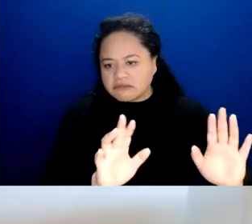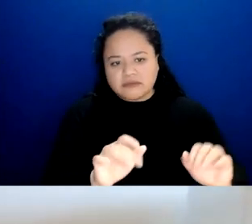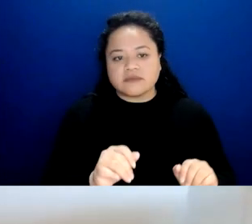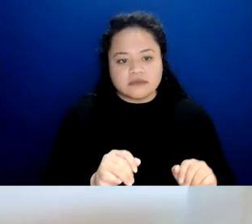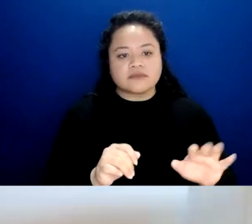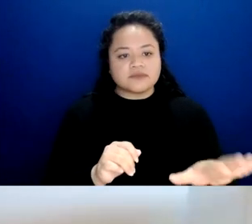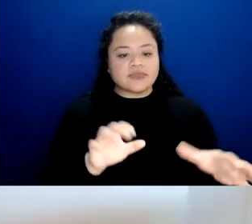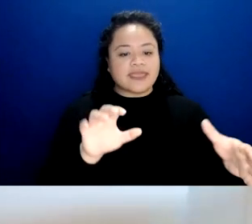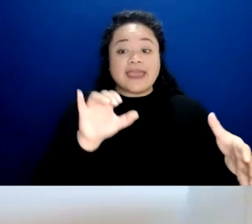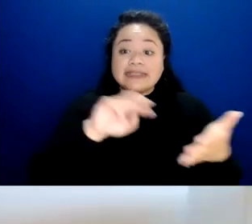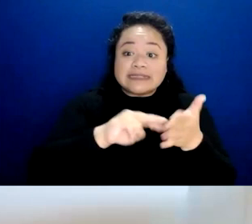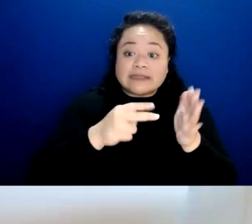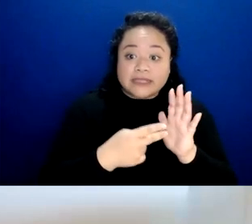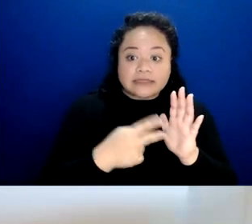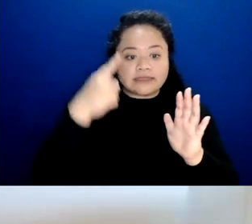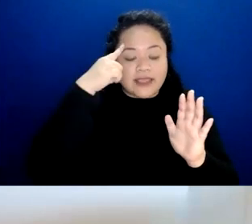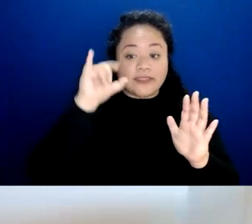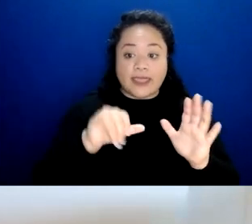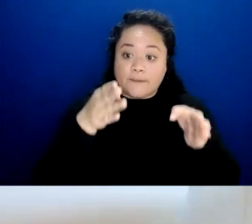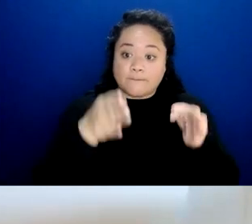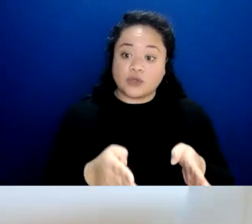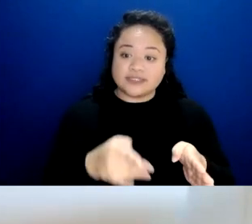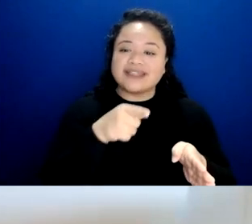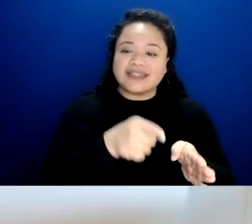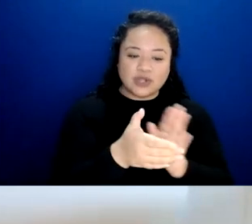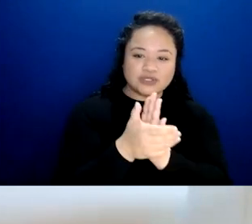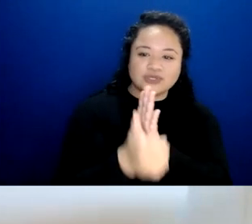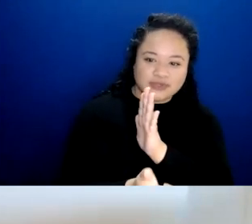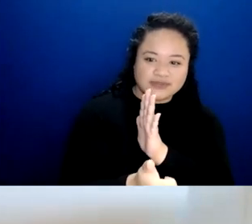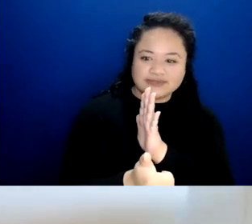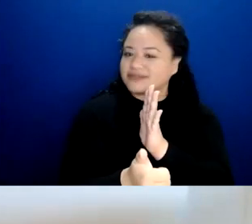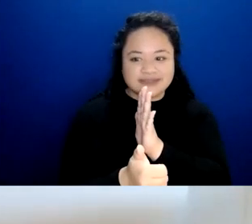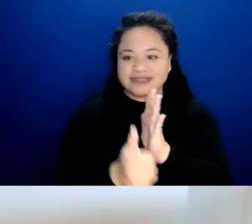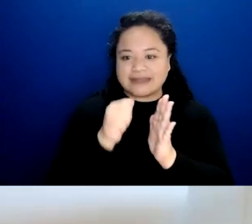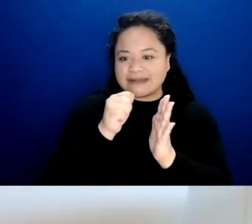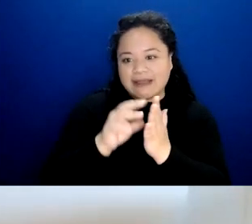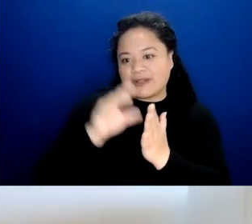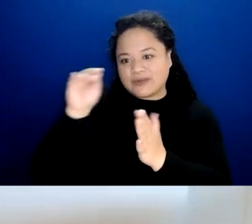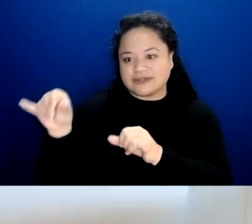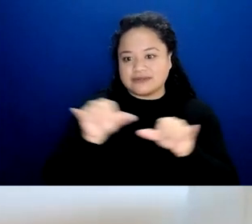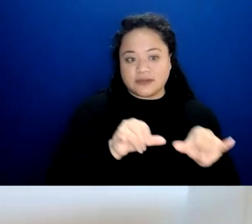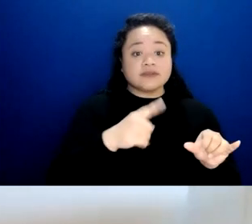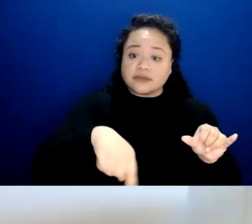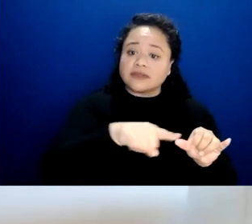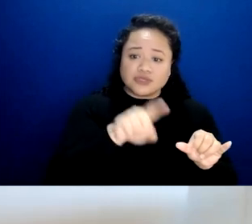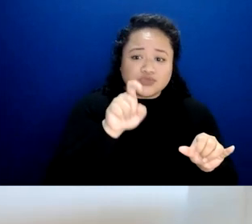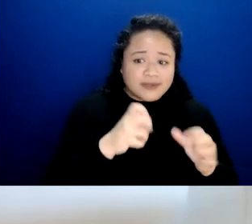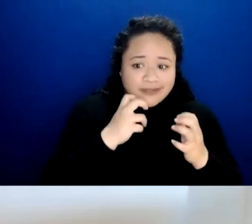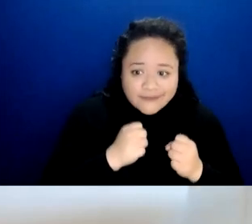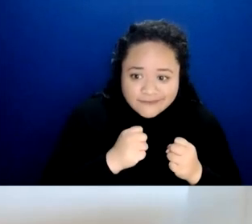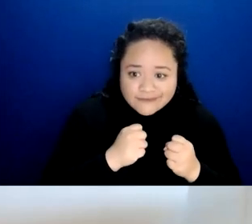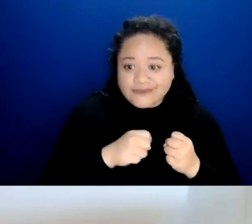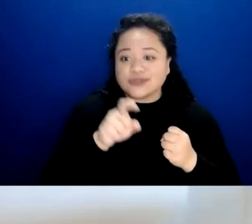withheld from learning skills to do differently, to learn better, because they are also deserving of them. They are deserving of compassion. They are deserving of love.